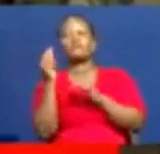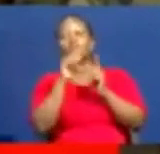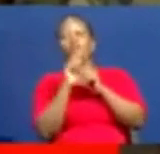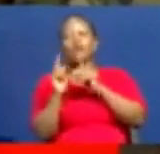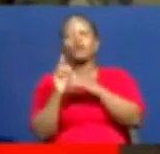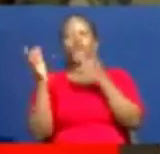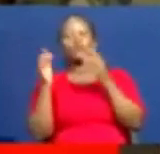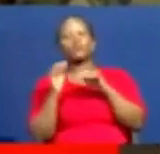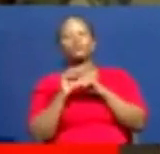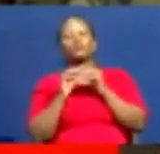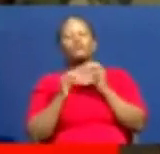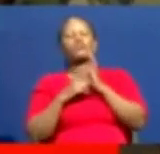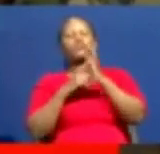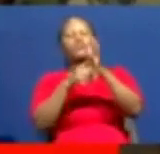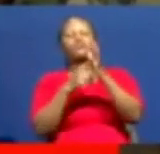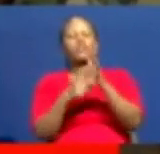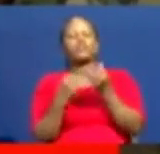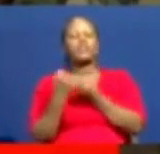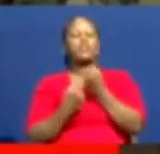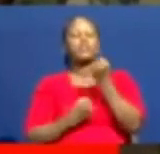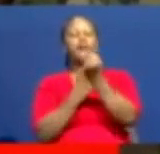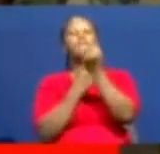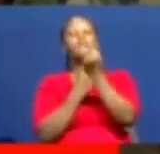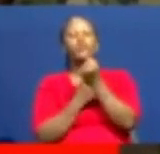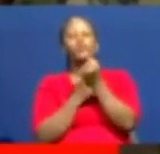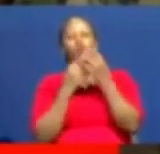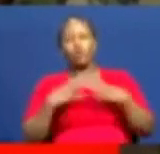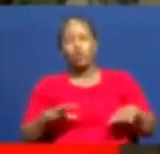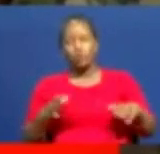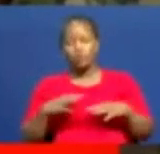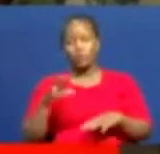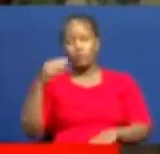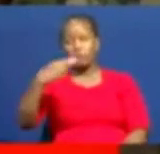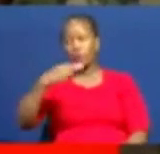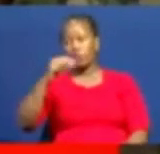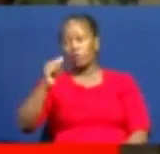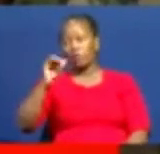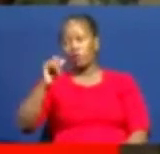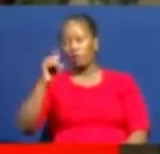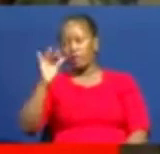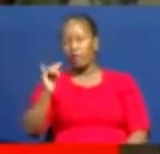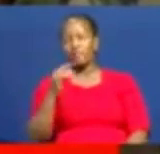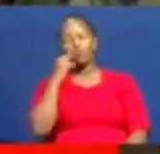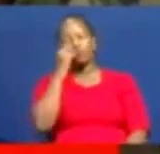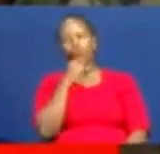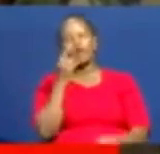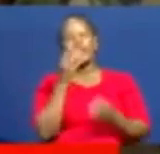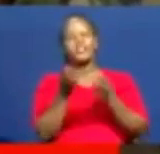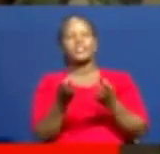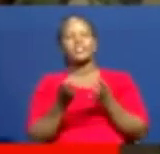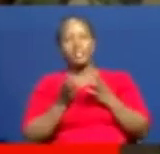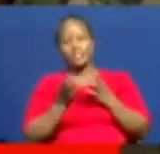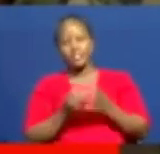to extend a hand to the people of Haiti who are in need.